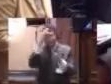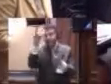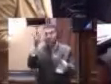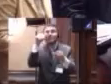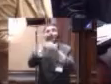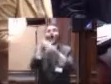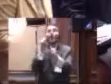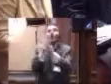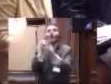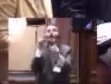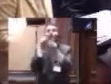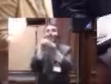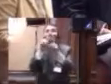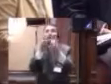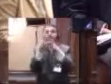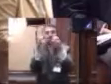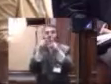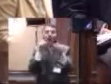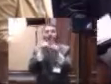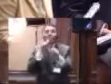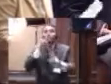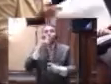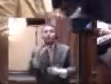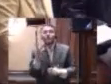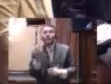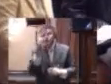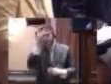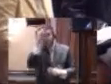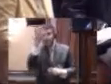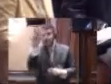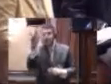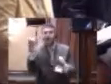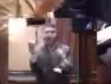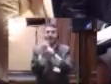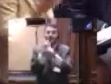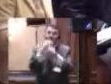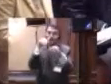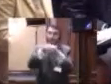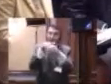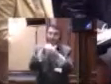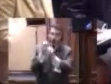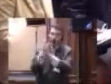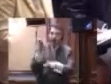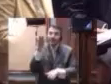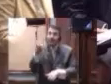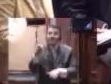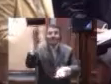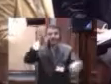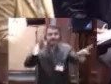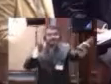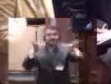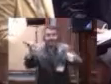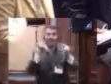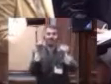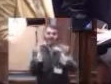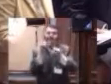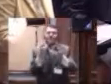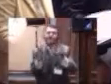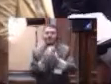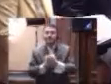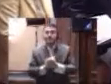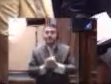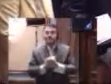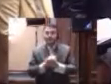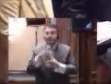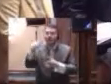only politics, but it's a whole way of life. It's a whole set of values that we really need to